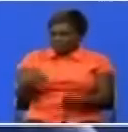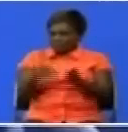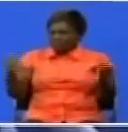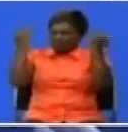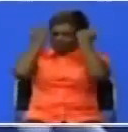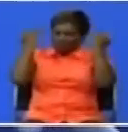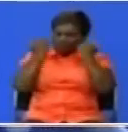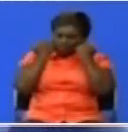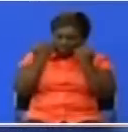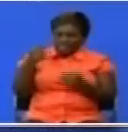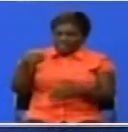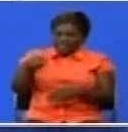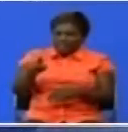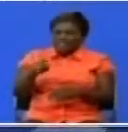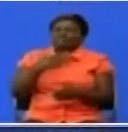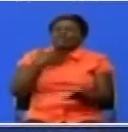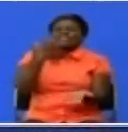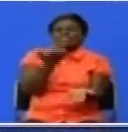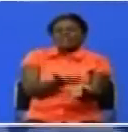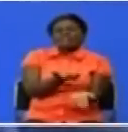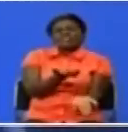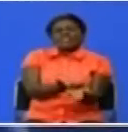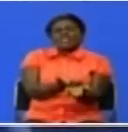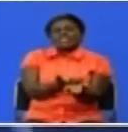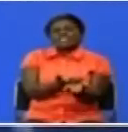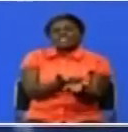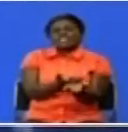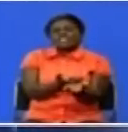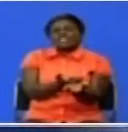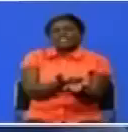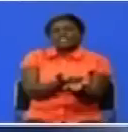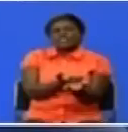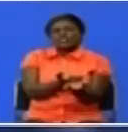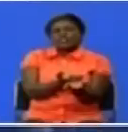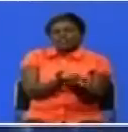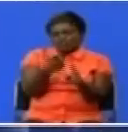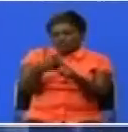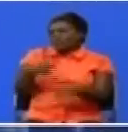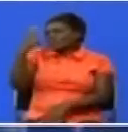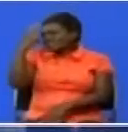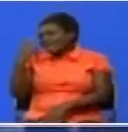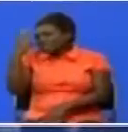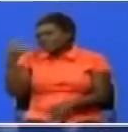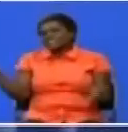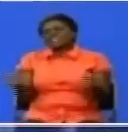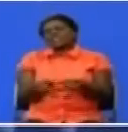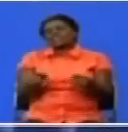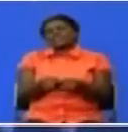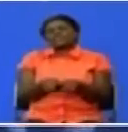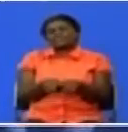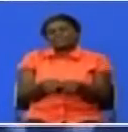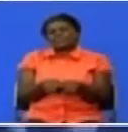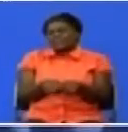that's why they are scavenging for evidence from the would-be suspects that they consider should appear before